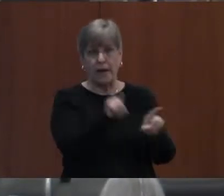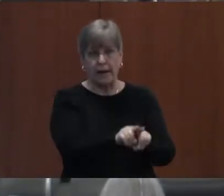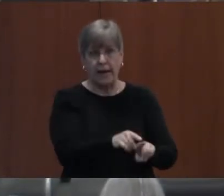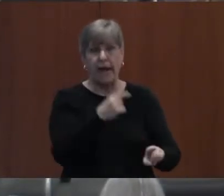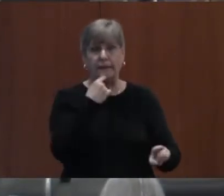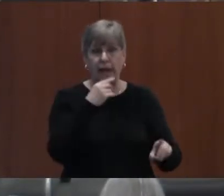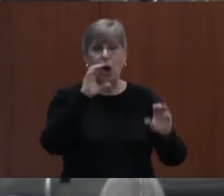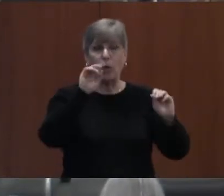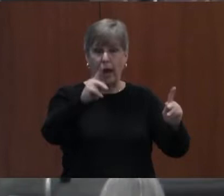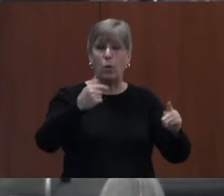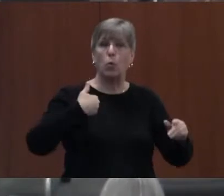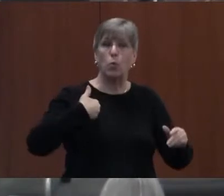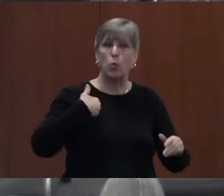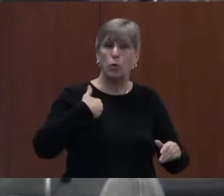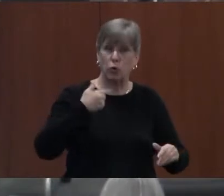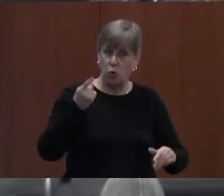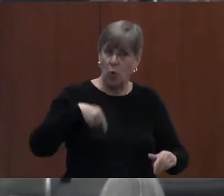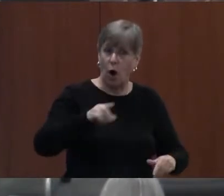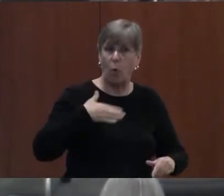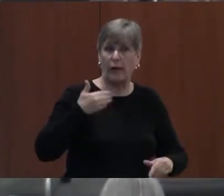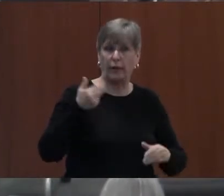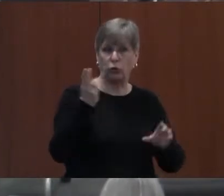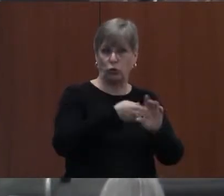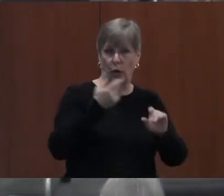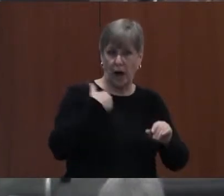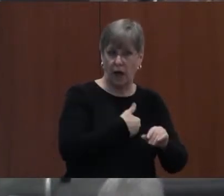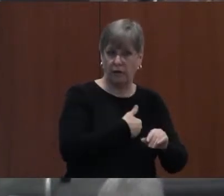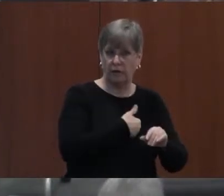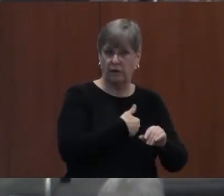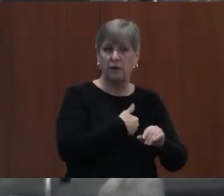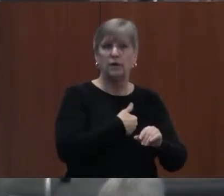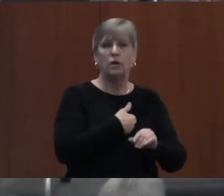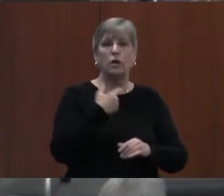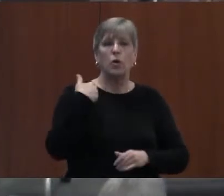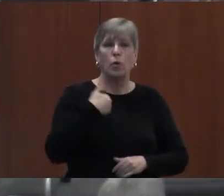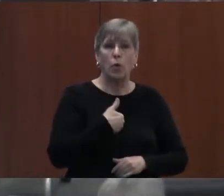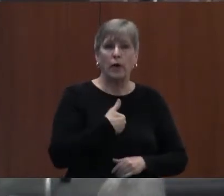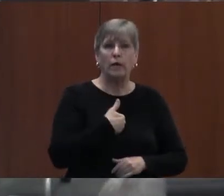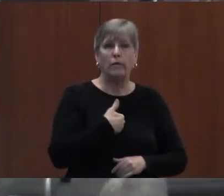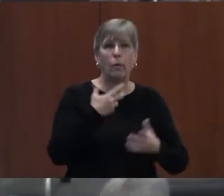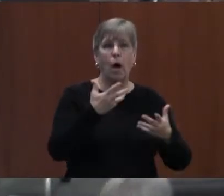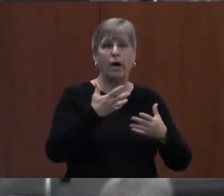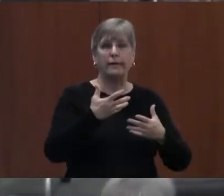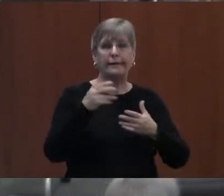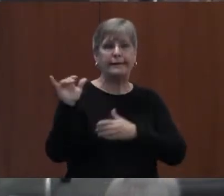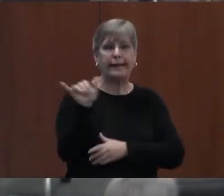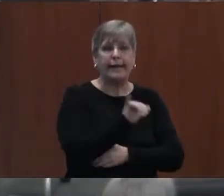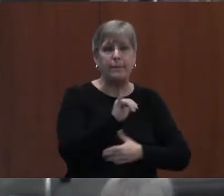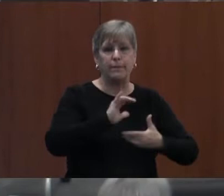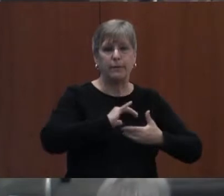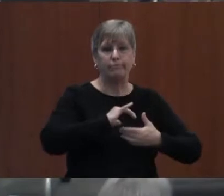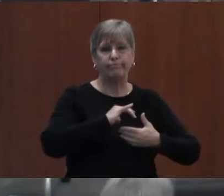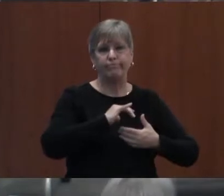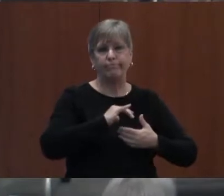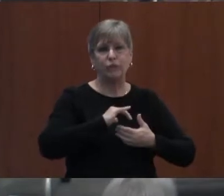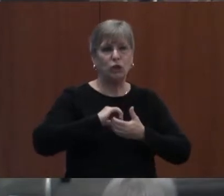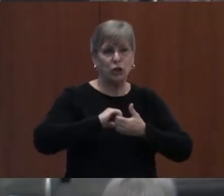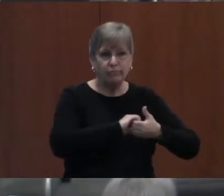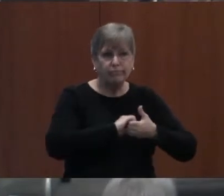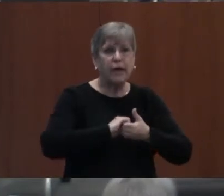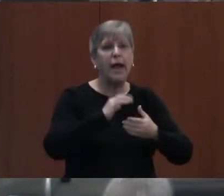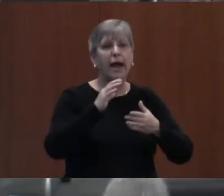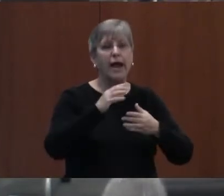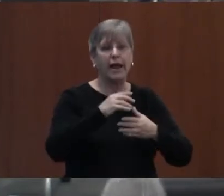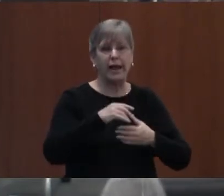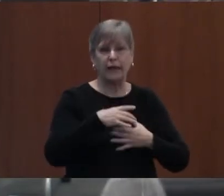you know, you're willing to be on board with us. We're just securing a mutual interest and cooperation for the project at this